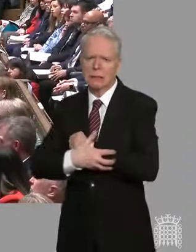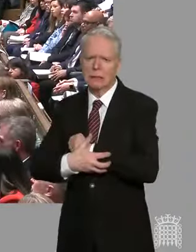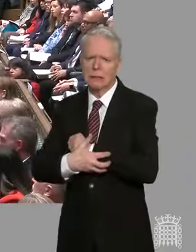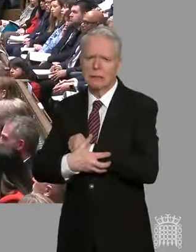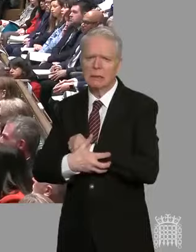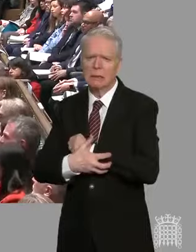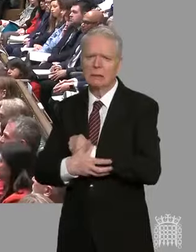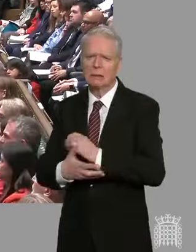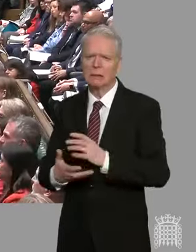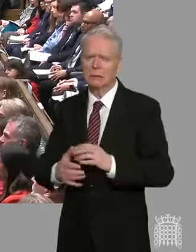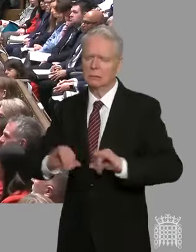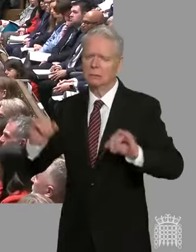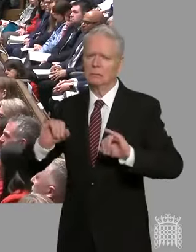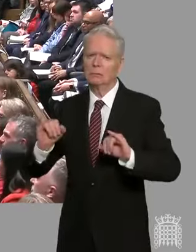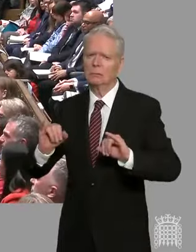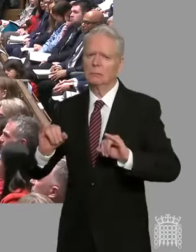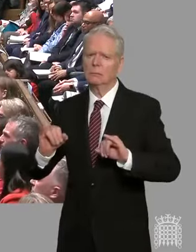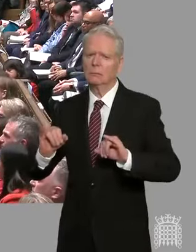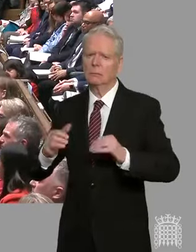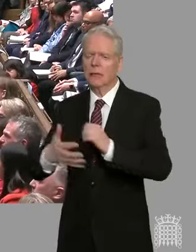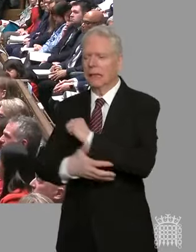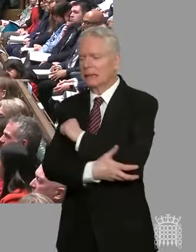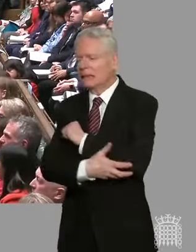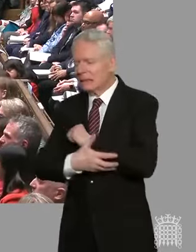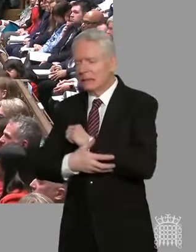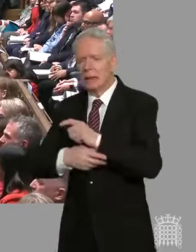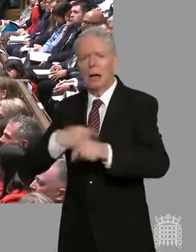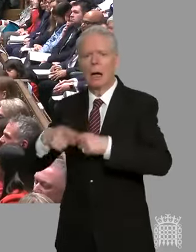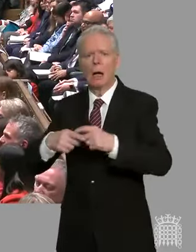Well, Mr. Speaker, as I said yesterday,